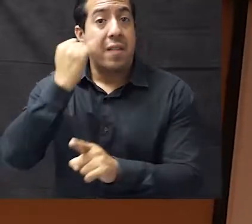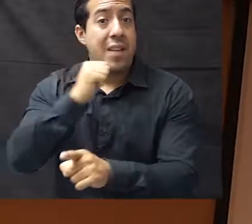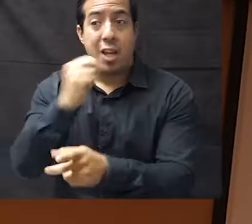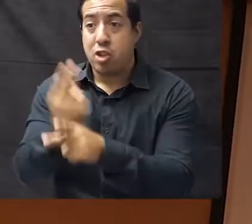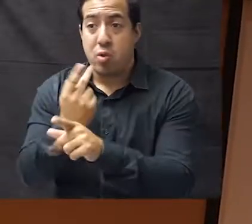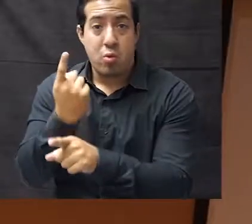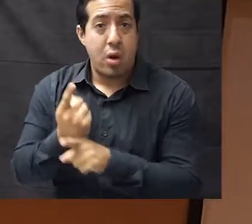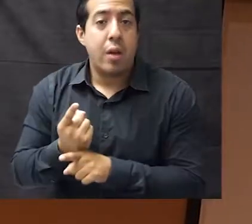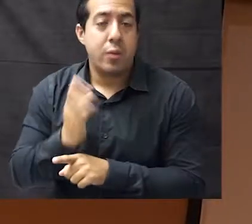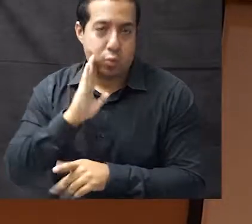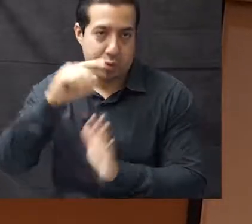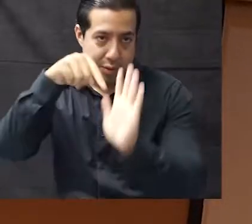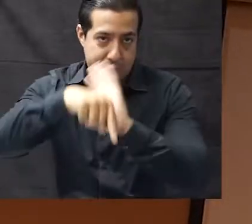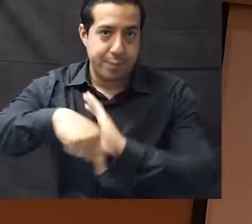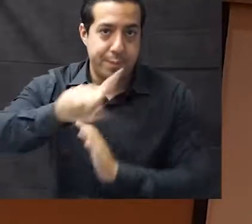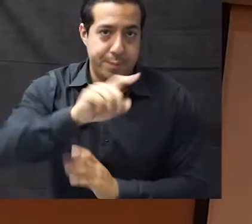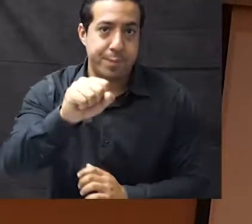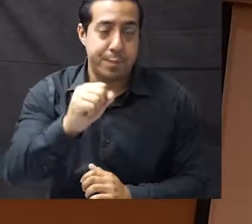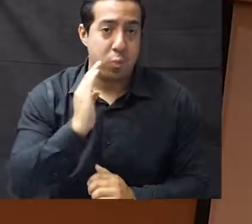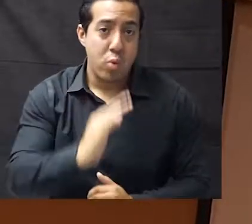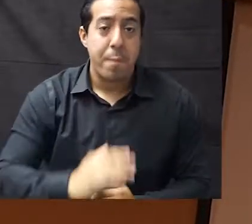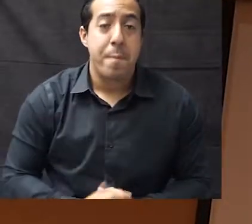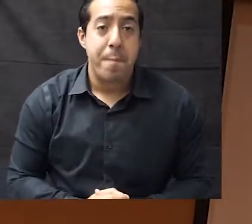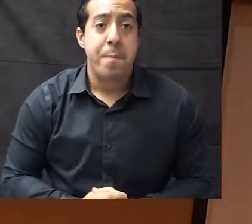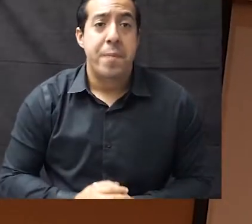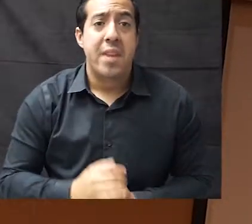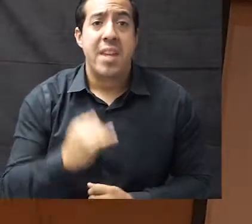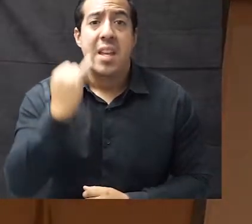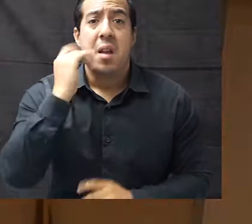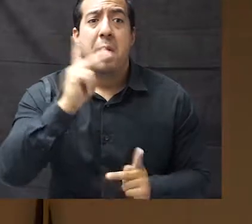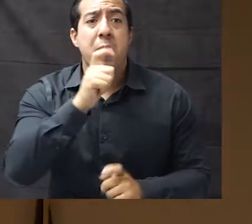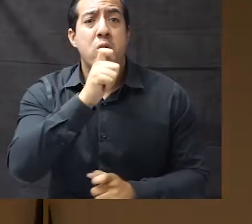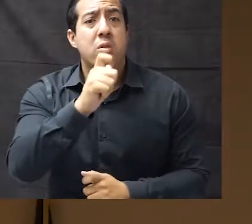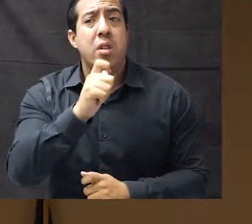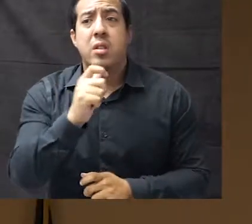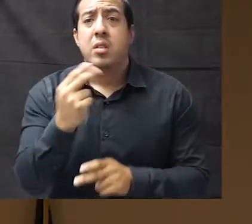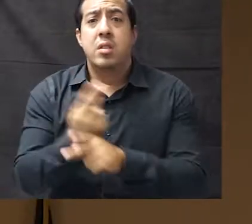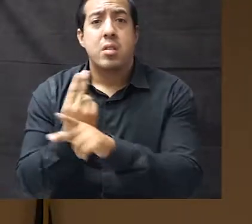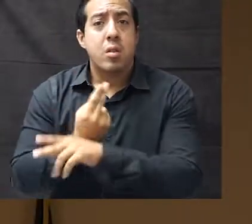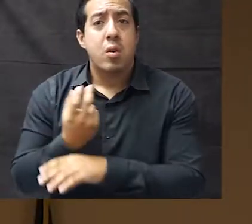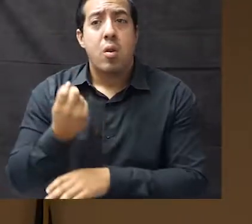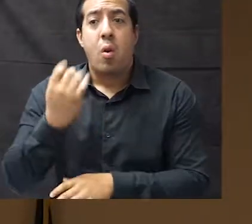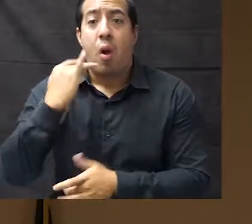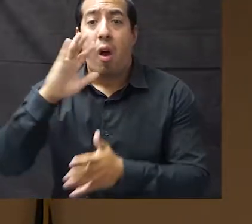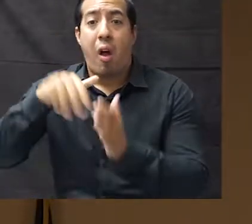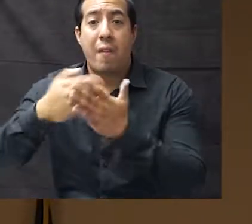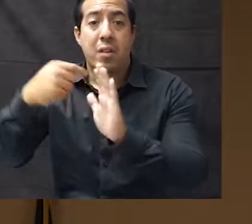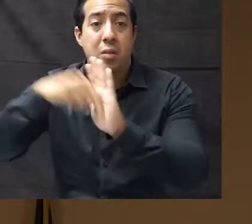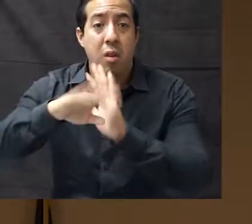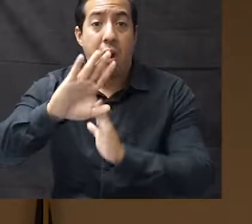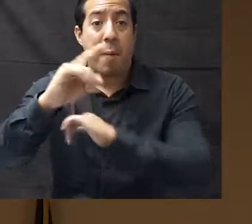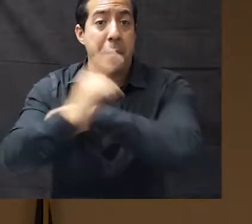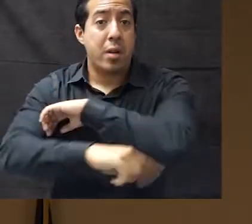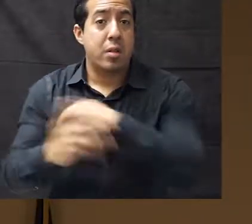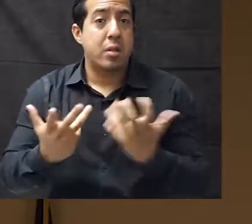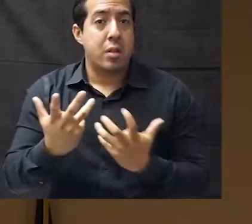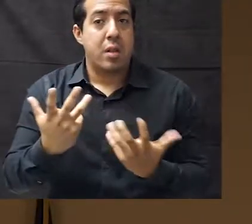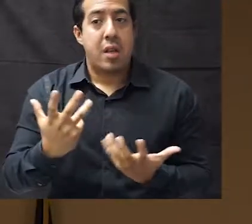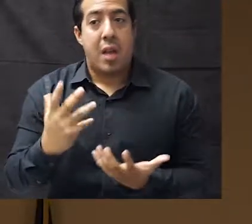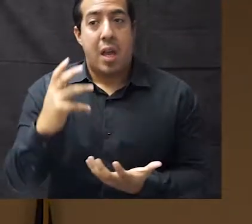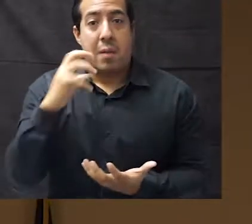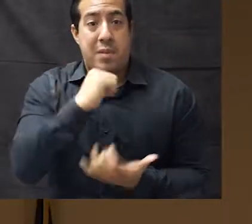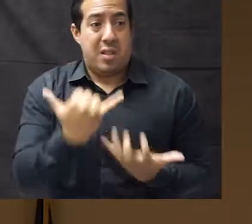when they're misused, they kill people. And that abuse, that killing,